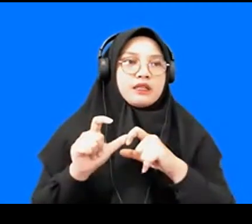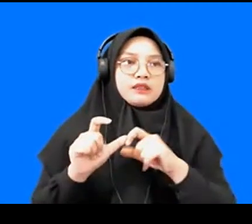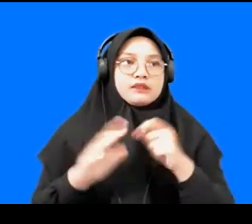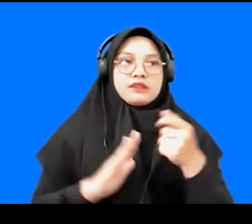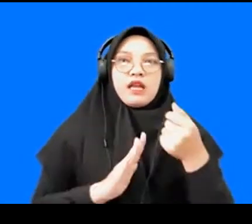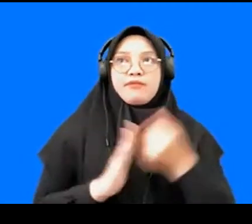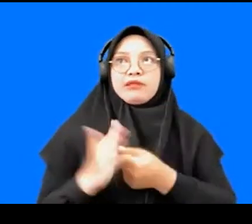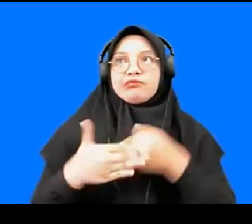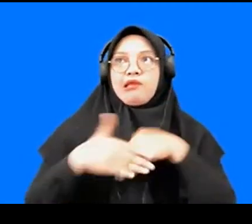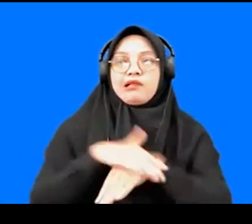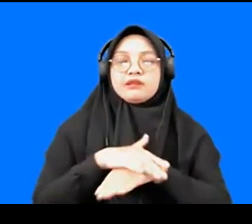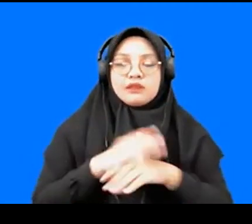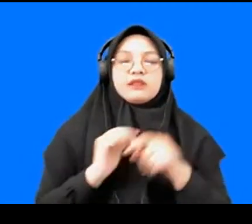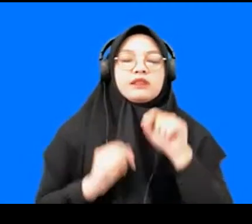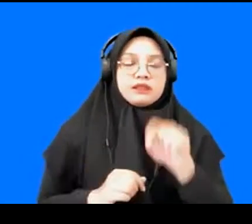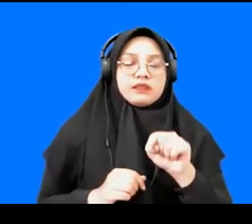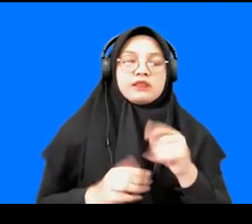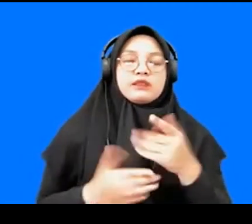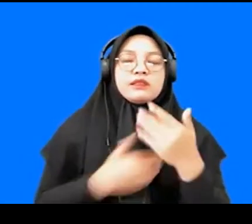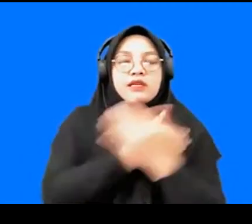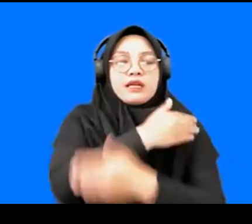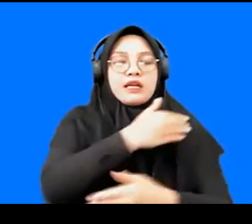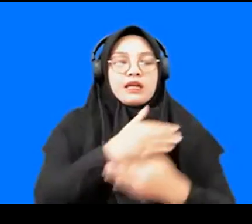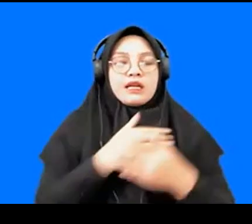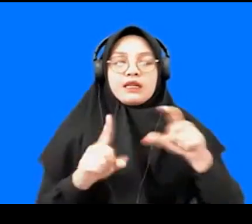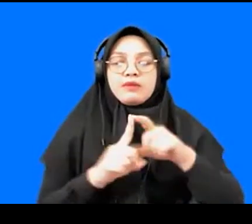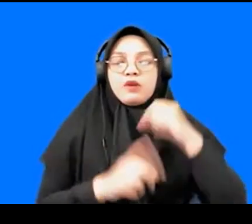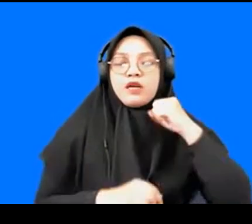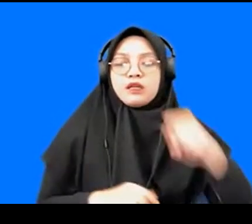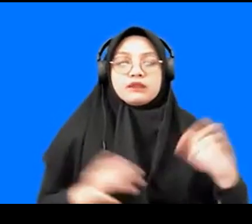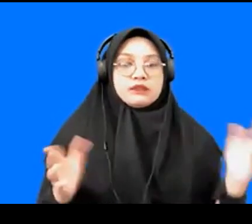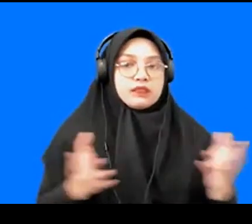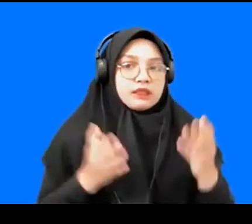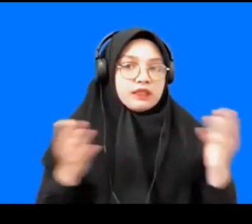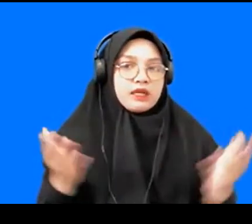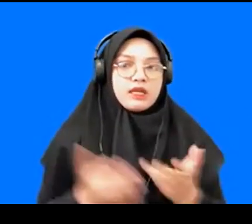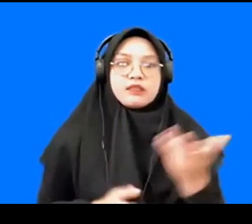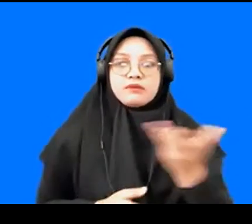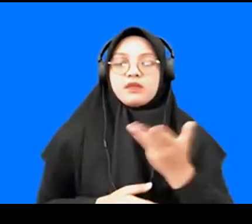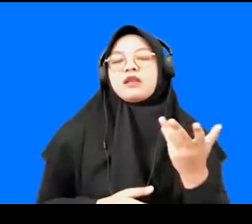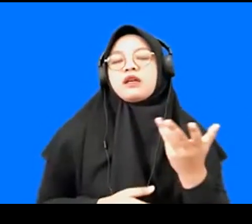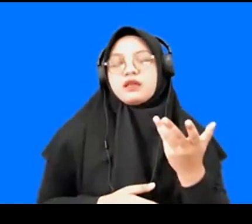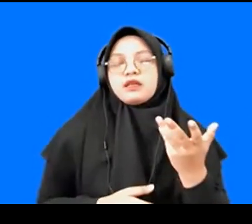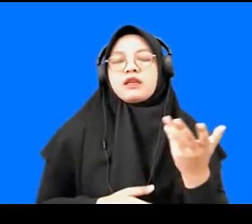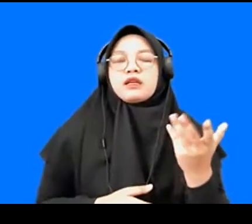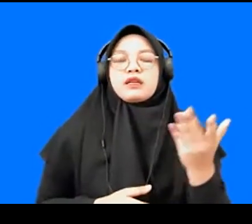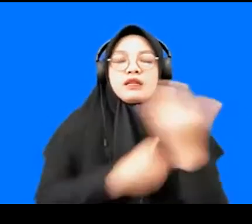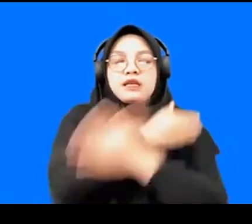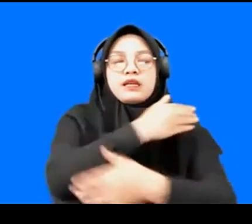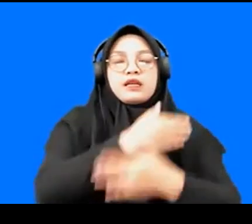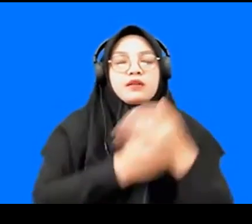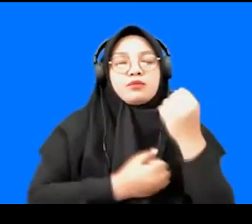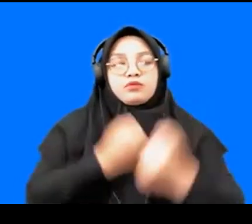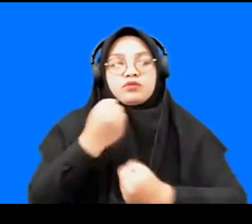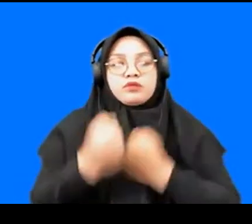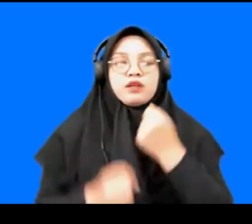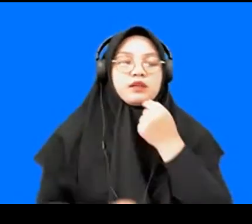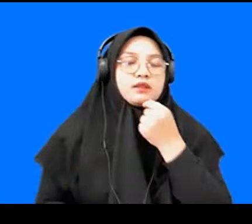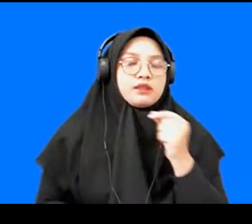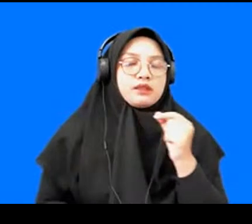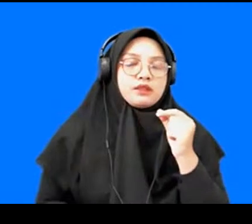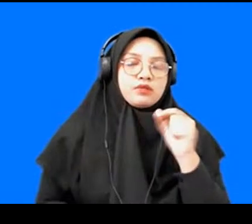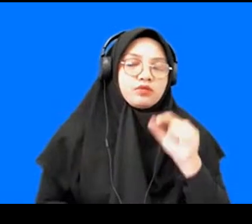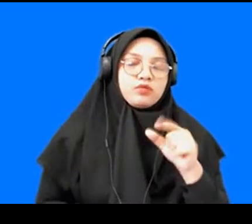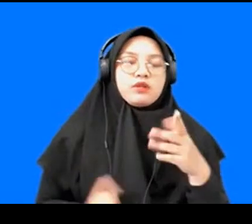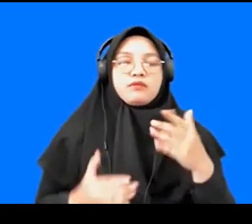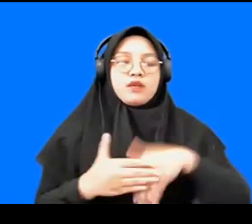them, the capitalism has thrived because of massive public expenditure on health, education, and social protection.